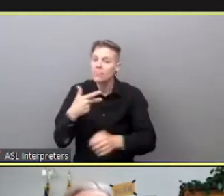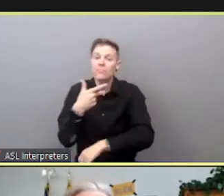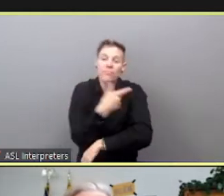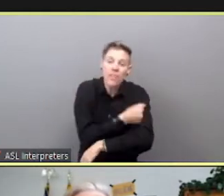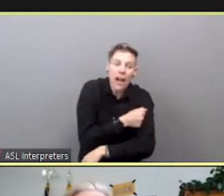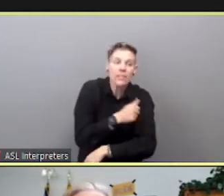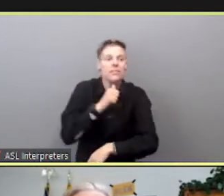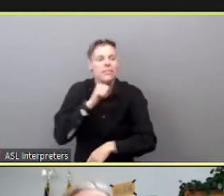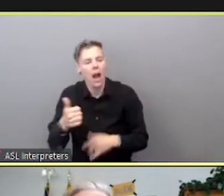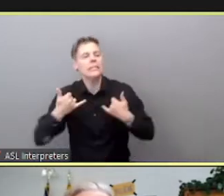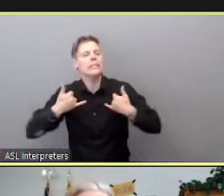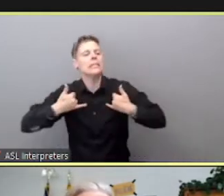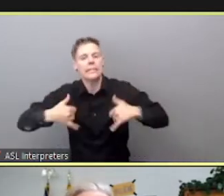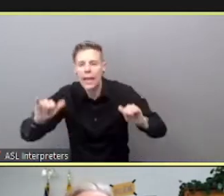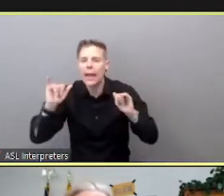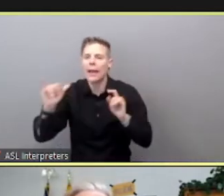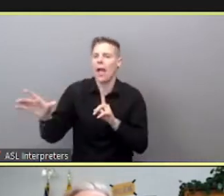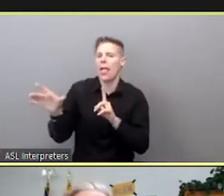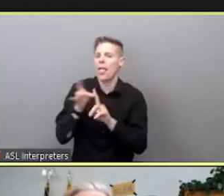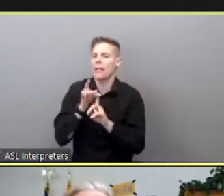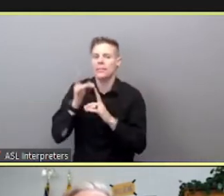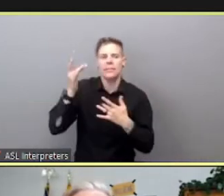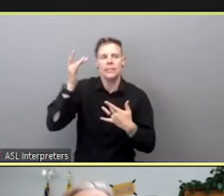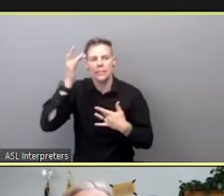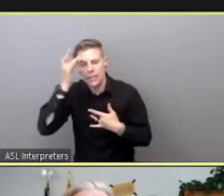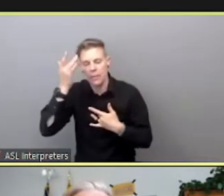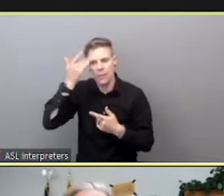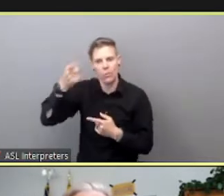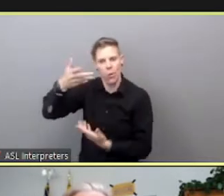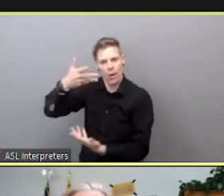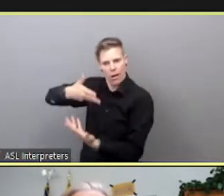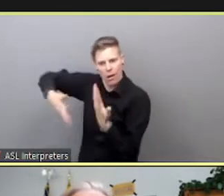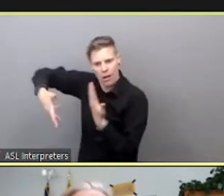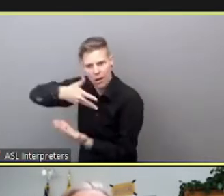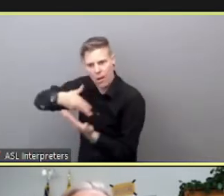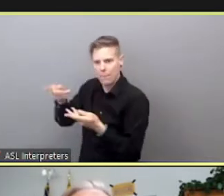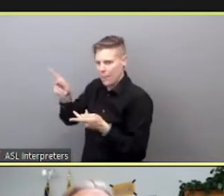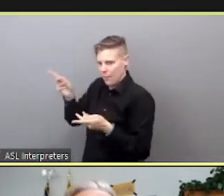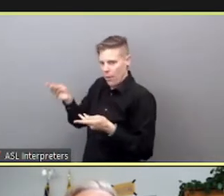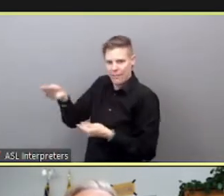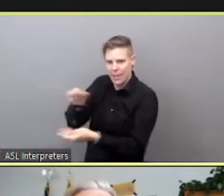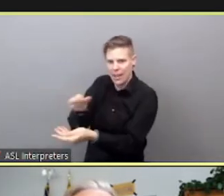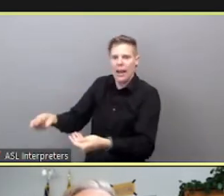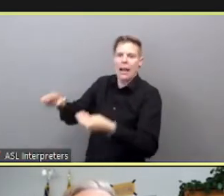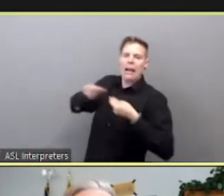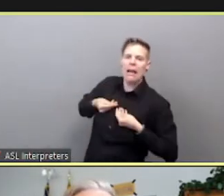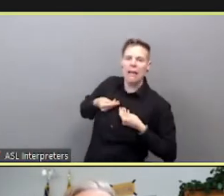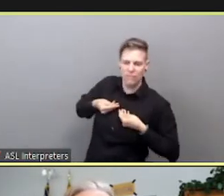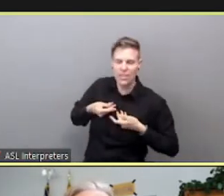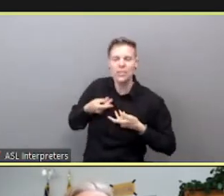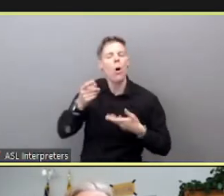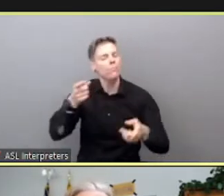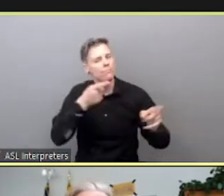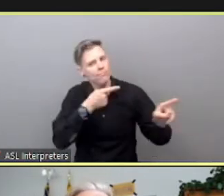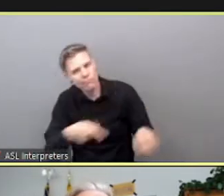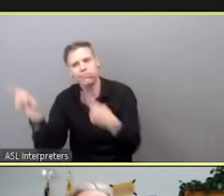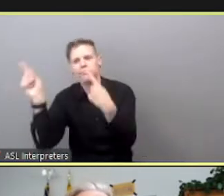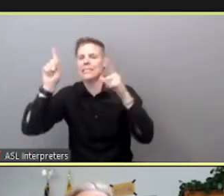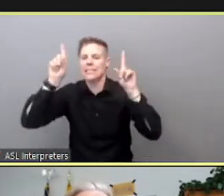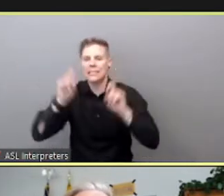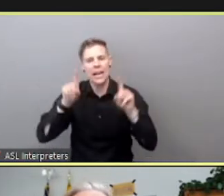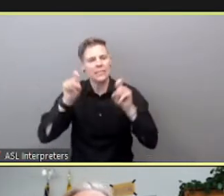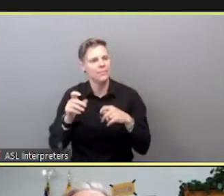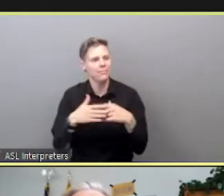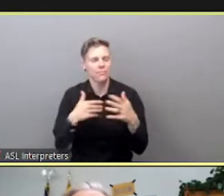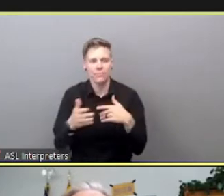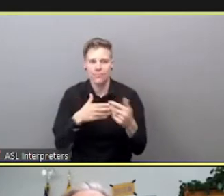sick, have contact with someone or suspicious you might have contracted coronavirus, because you can spread it to other people without knowing you have it